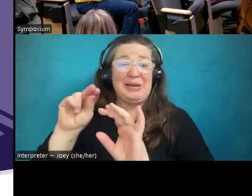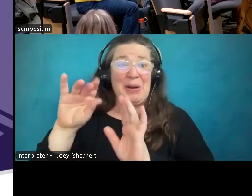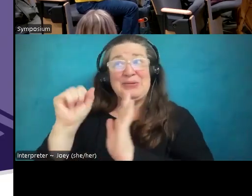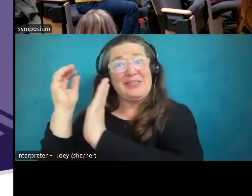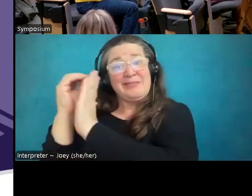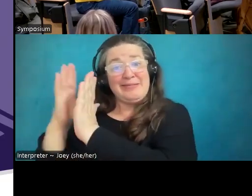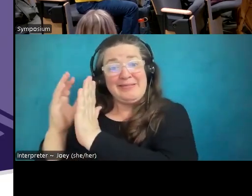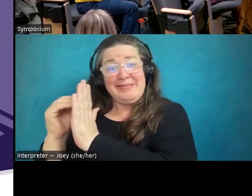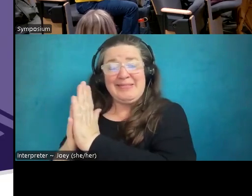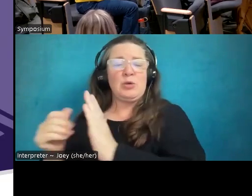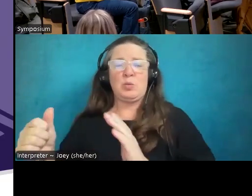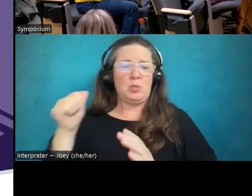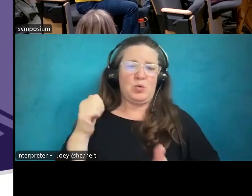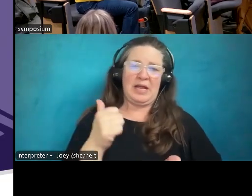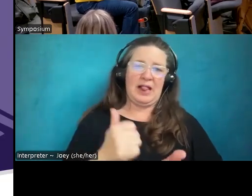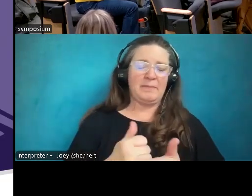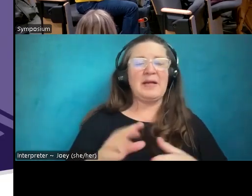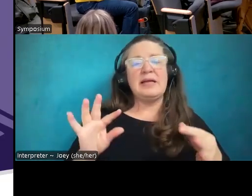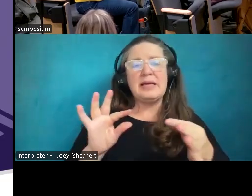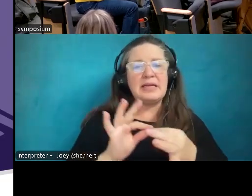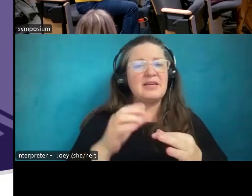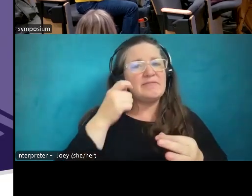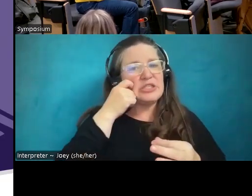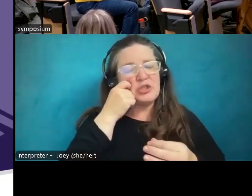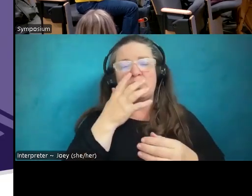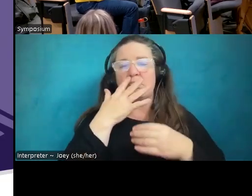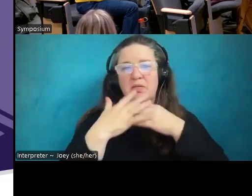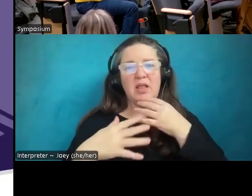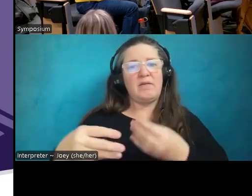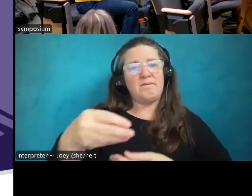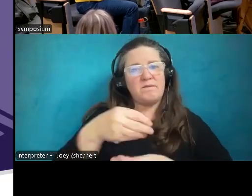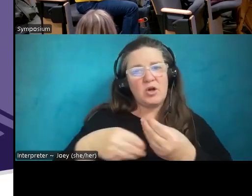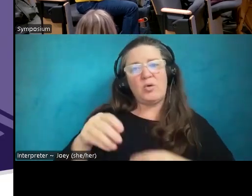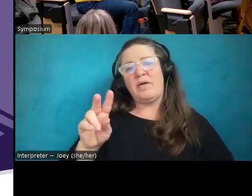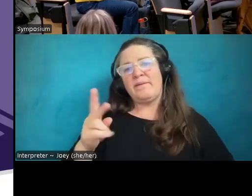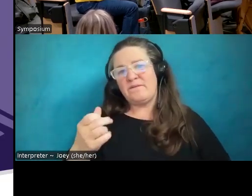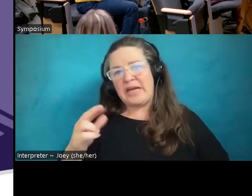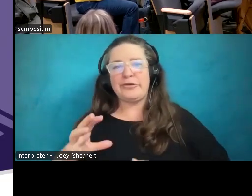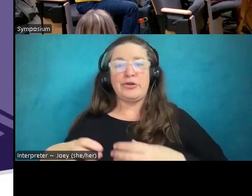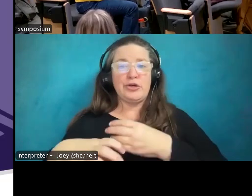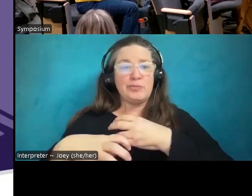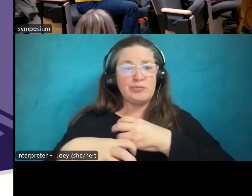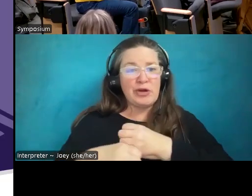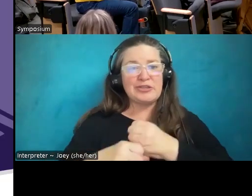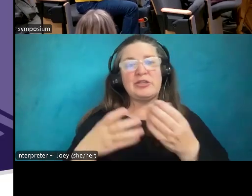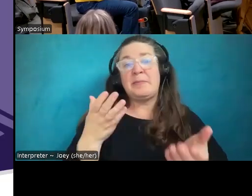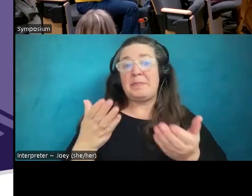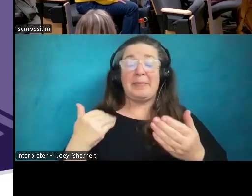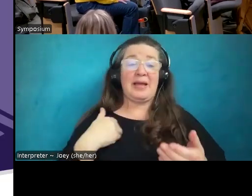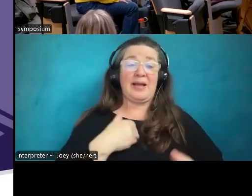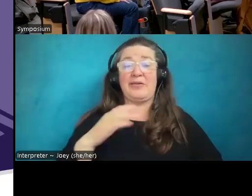got muscles, maybe it's nerve misfiring, maybe it's just muscle connective tissue, maybe our fascia not working very